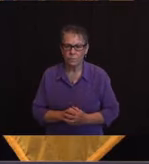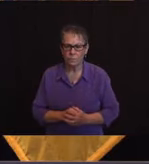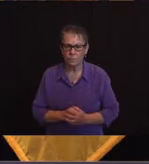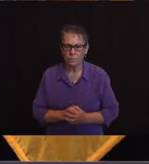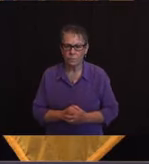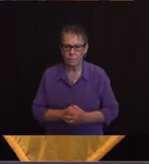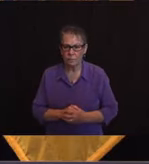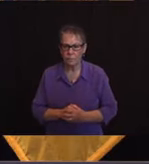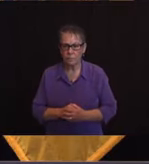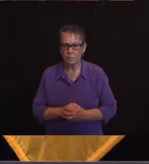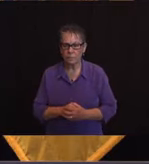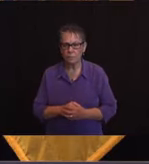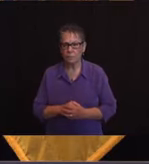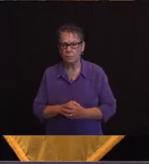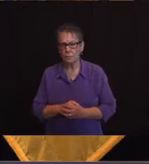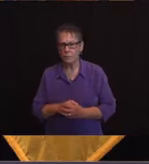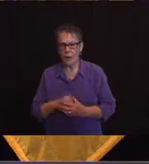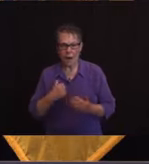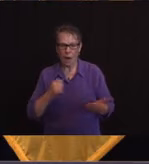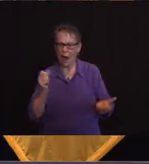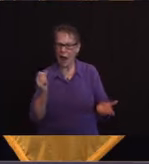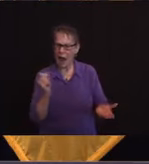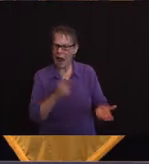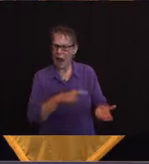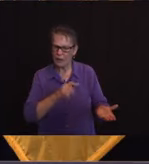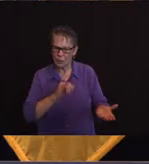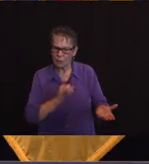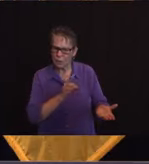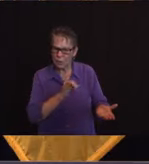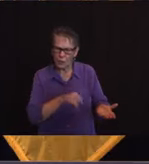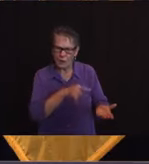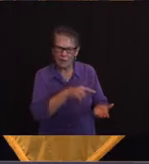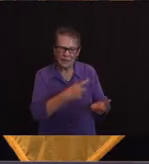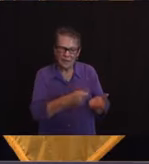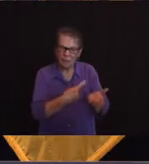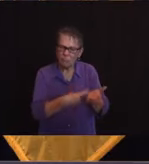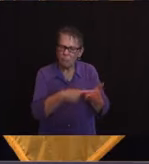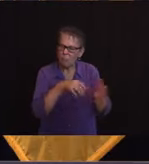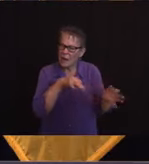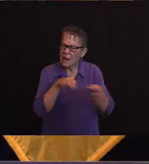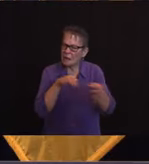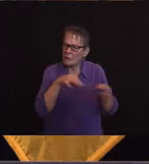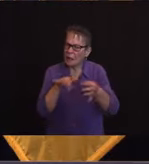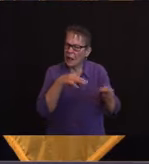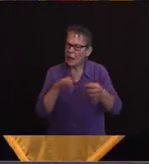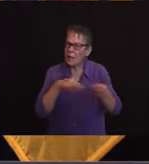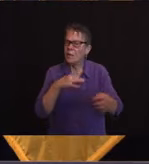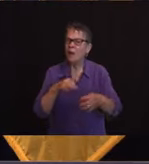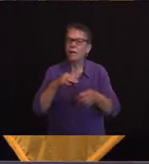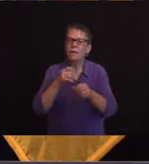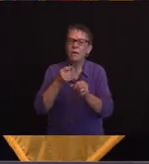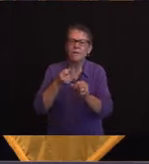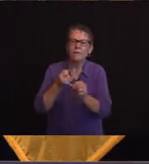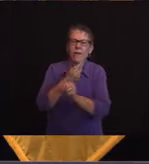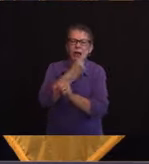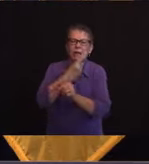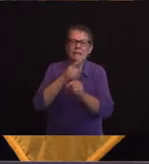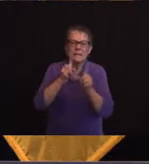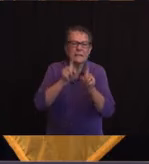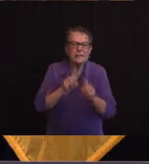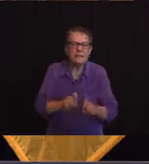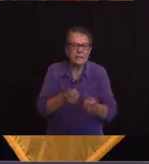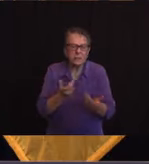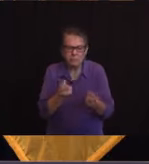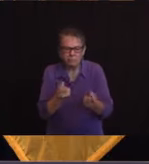And what do I think it's increasing? And all kidding aside, I'd love Ed and Judy's opinion on this as well. I think why are the numbers going